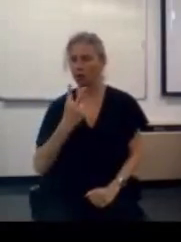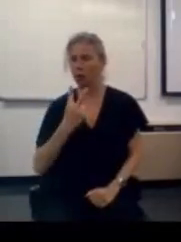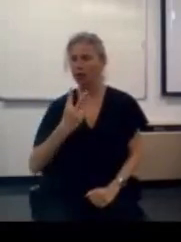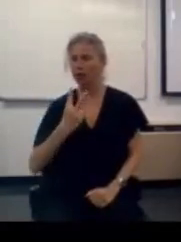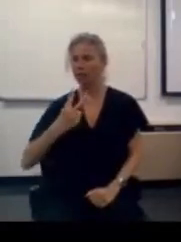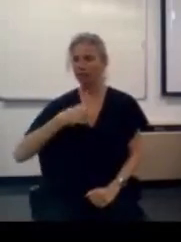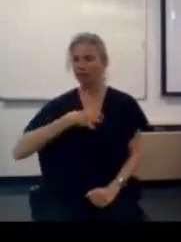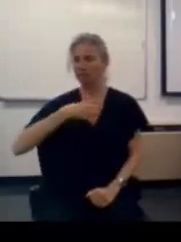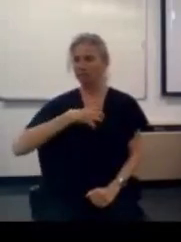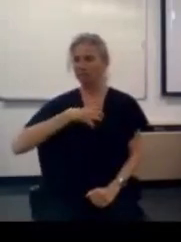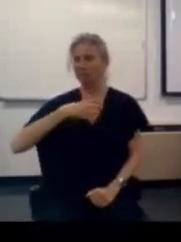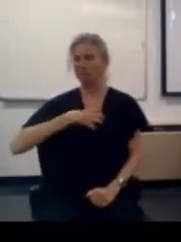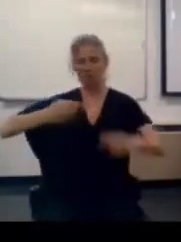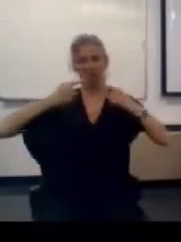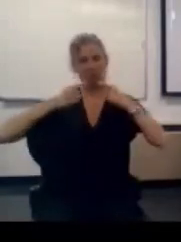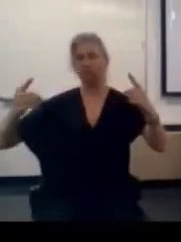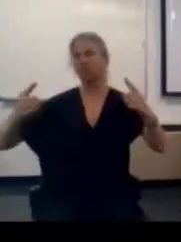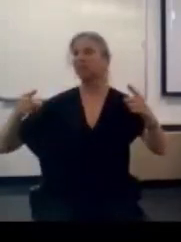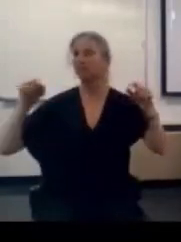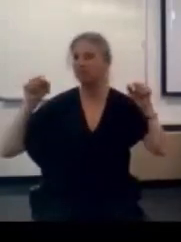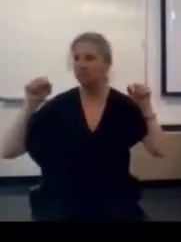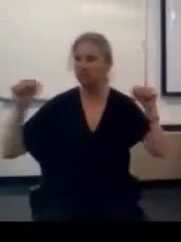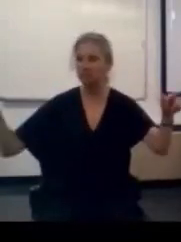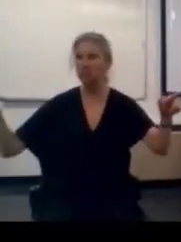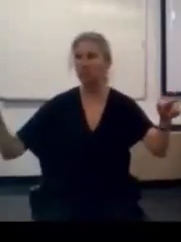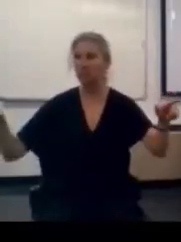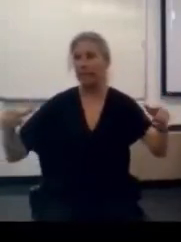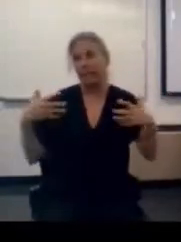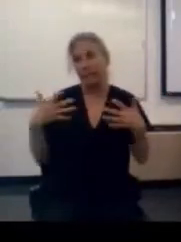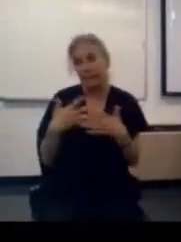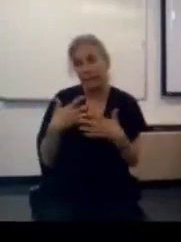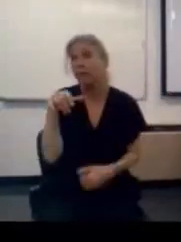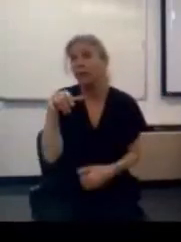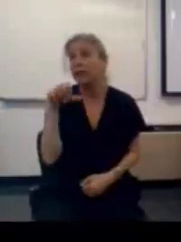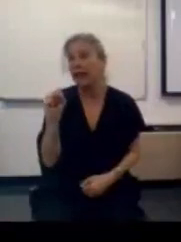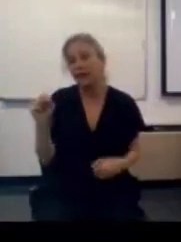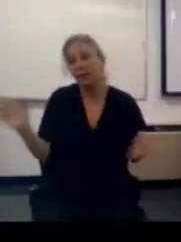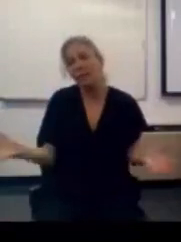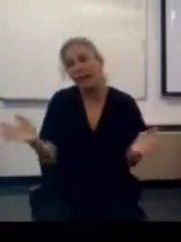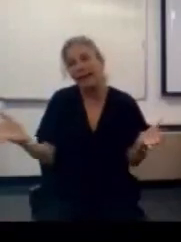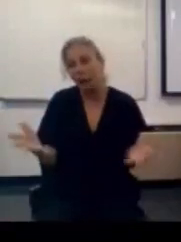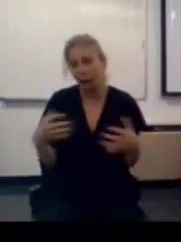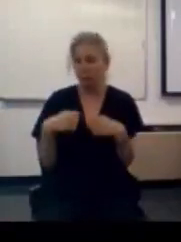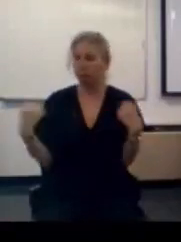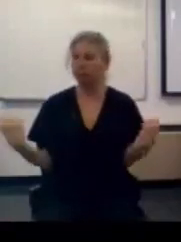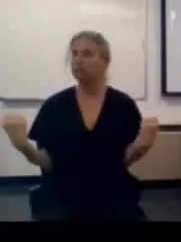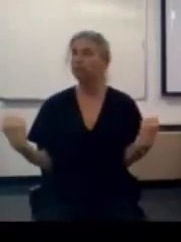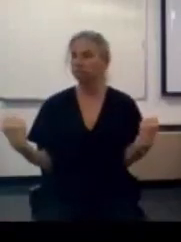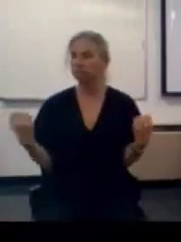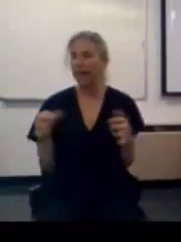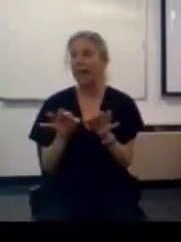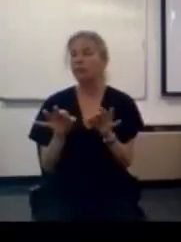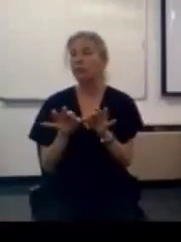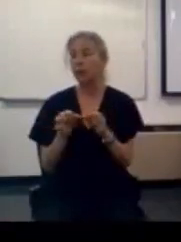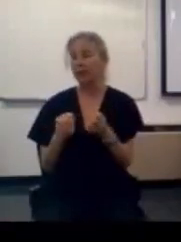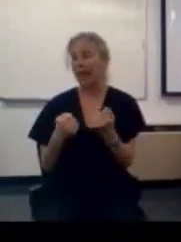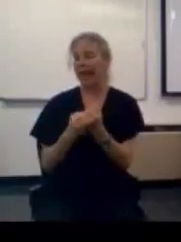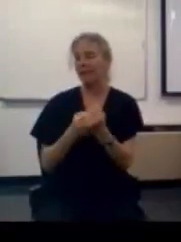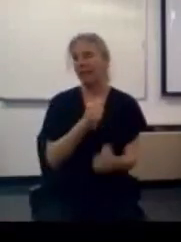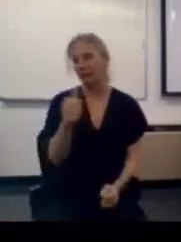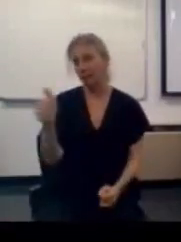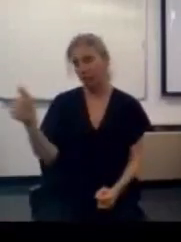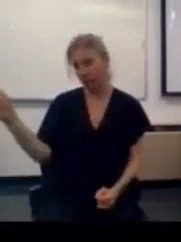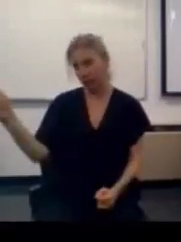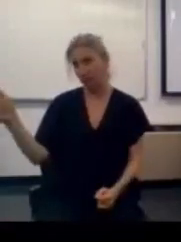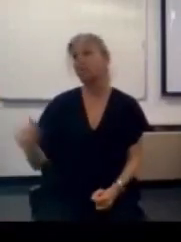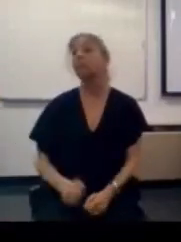that voice and just push it out and just put it out there. And it's scary. But I really encourage people to do that. It's really